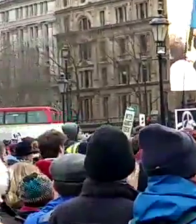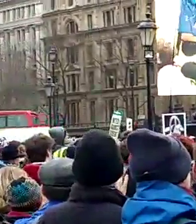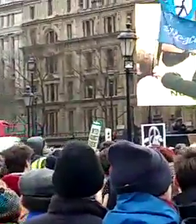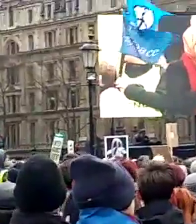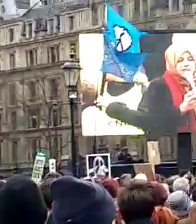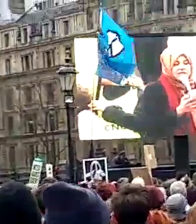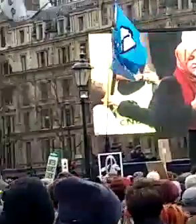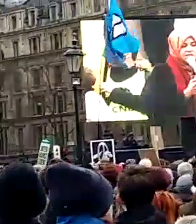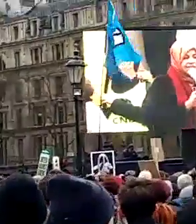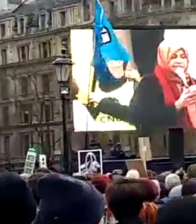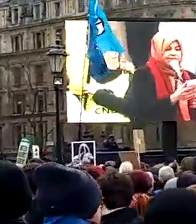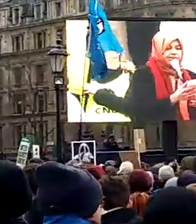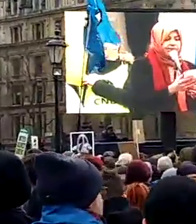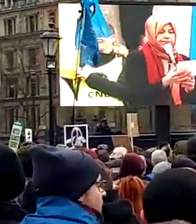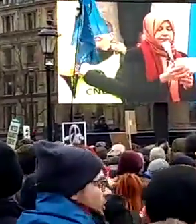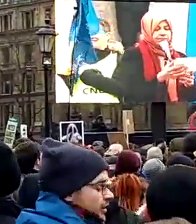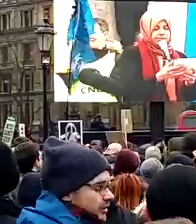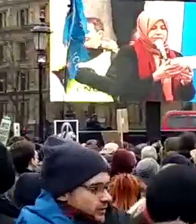to revamp Trident.